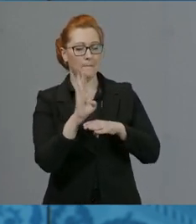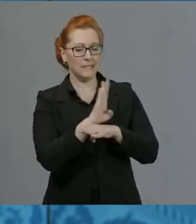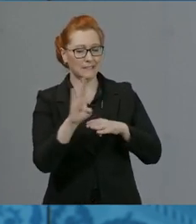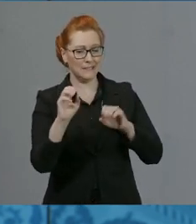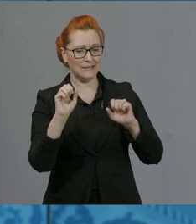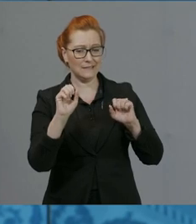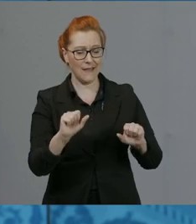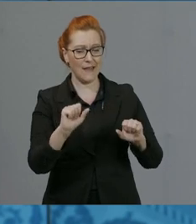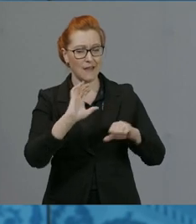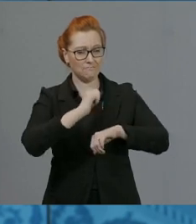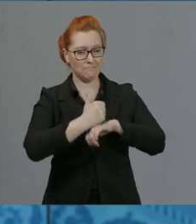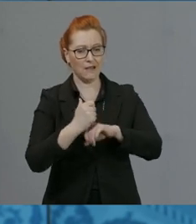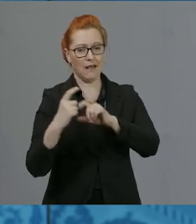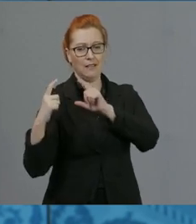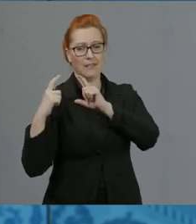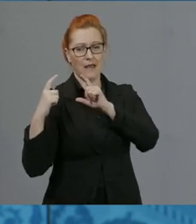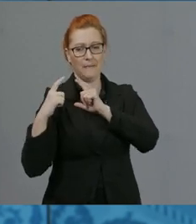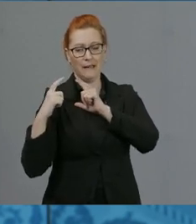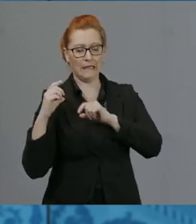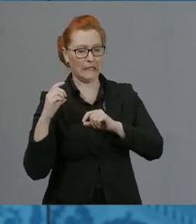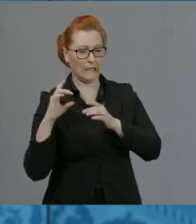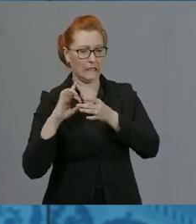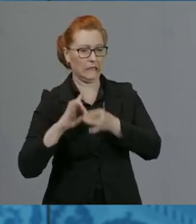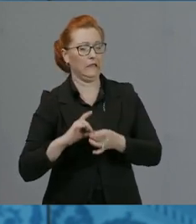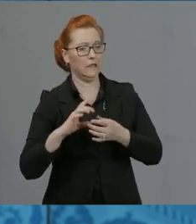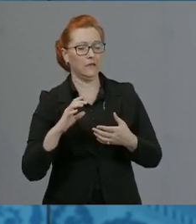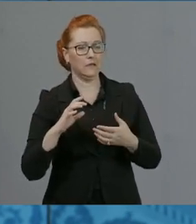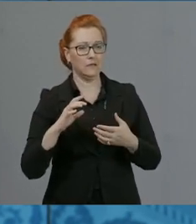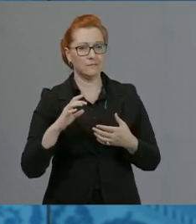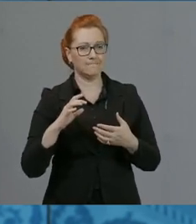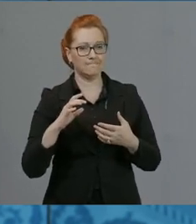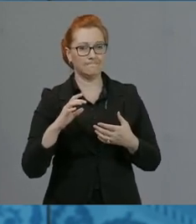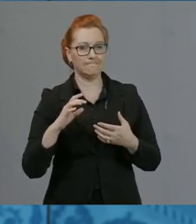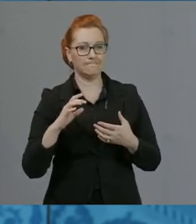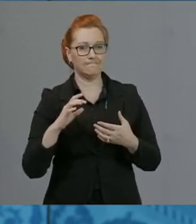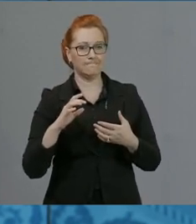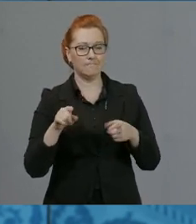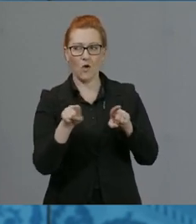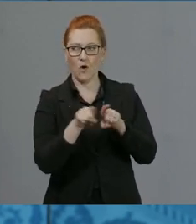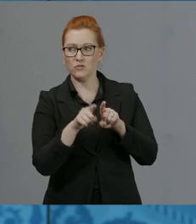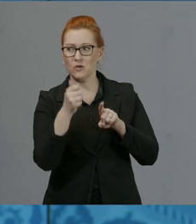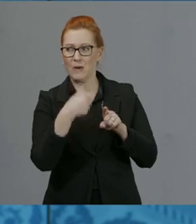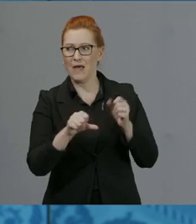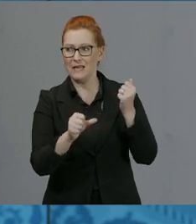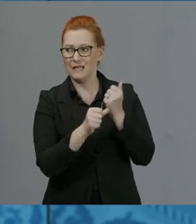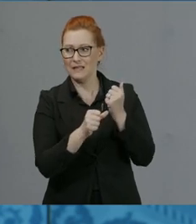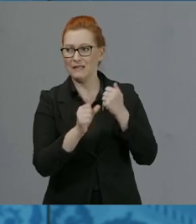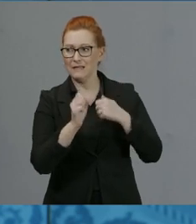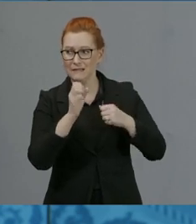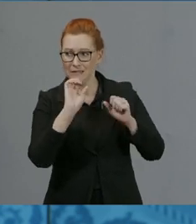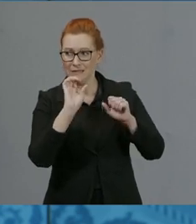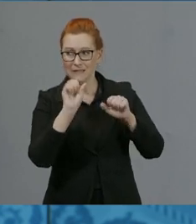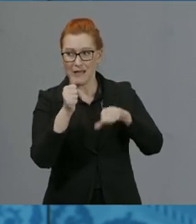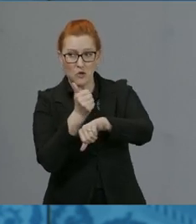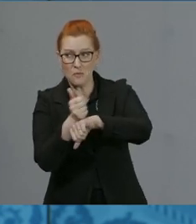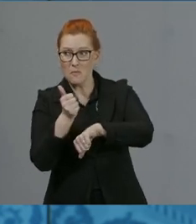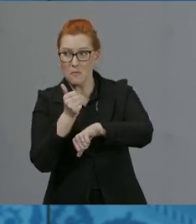with a liability shield being tied to any assistance for state and local governments that are really struggling